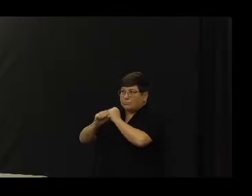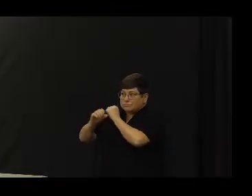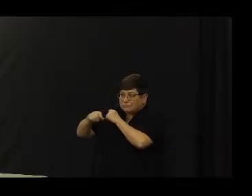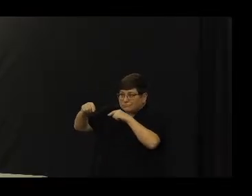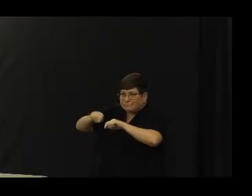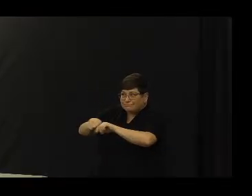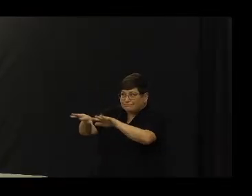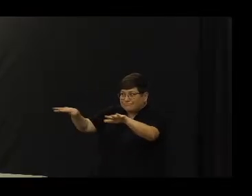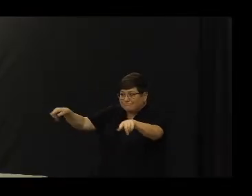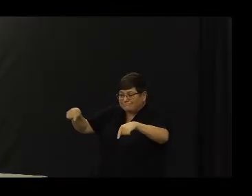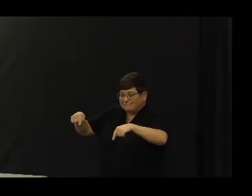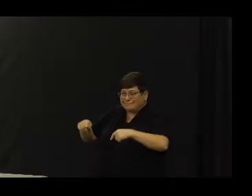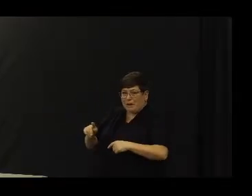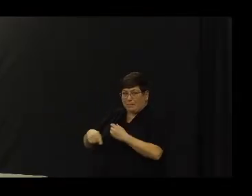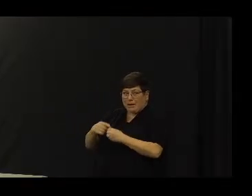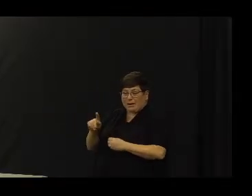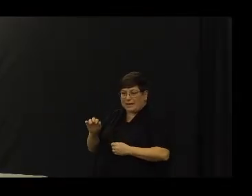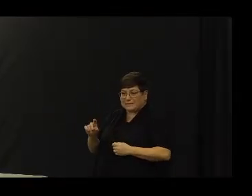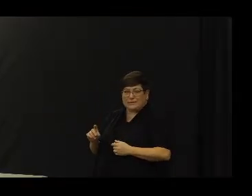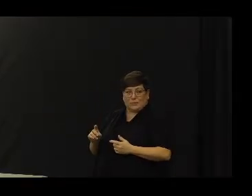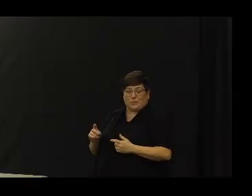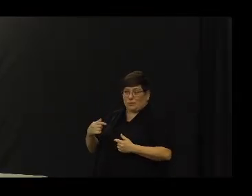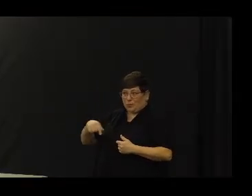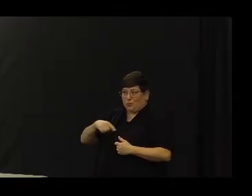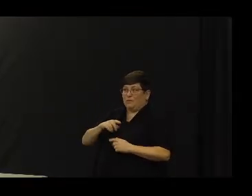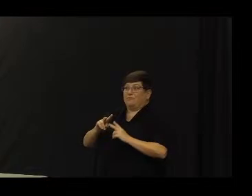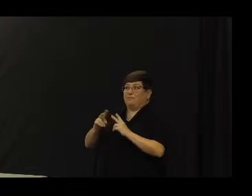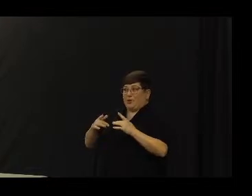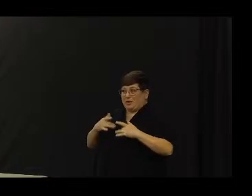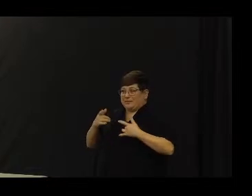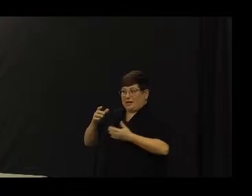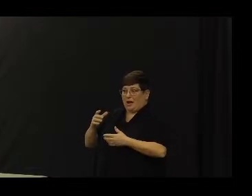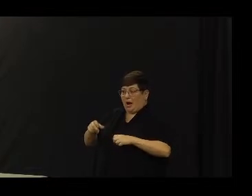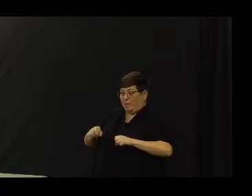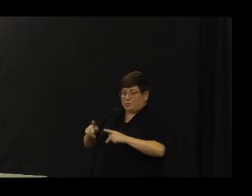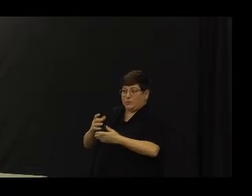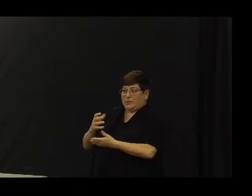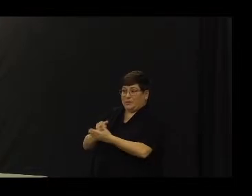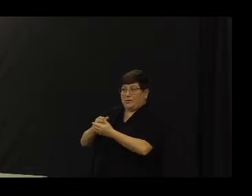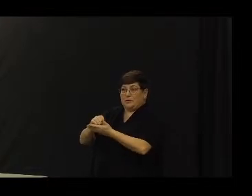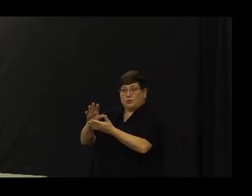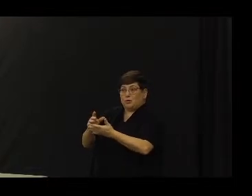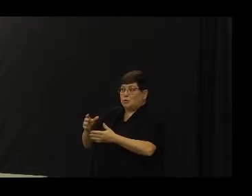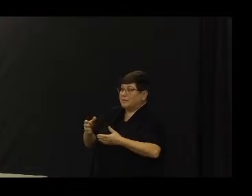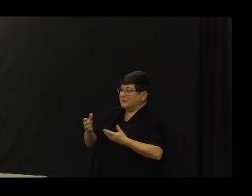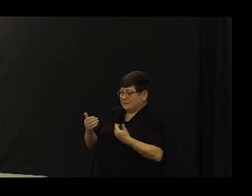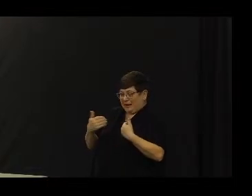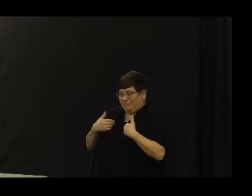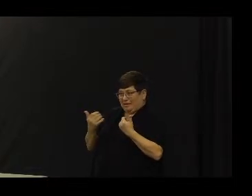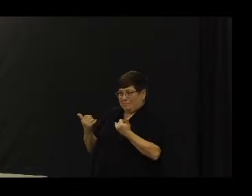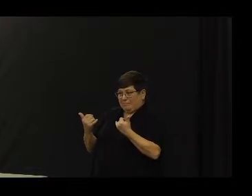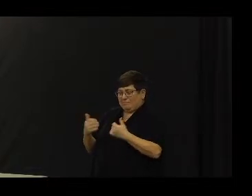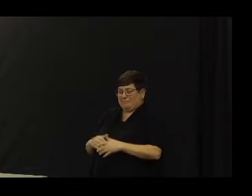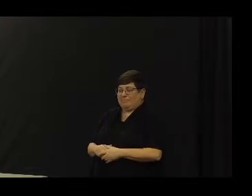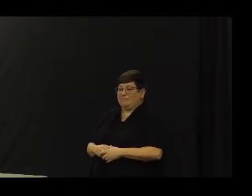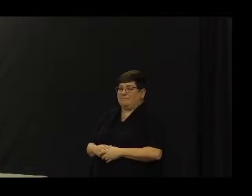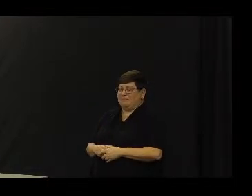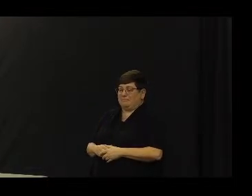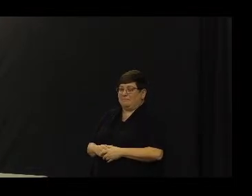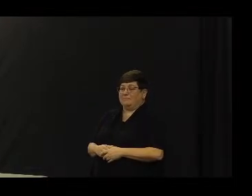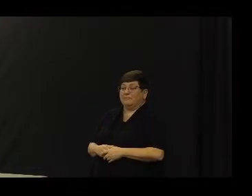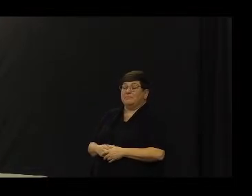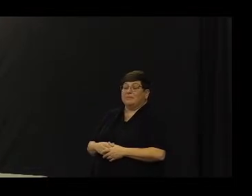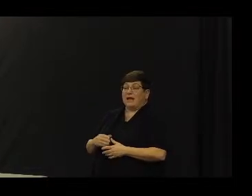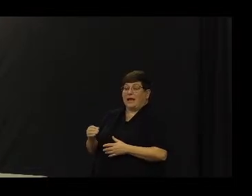there. We're very excited for this opportunity that our students get to have and